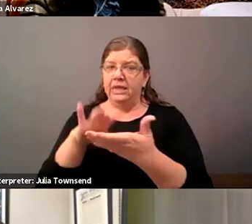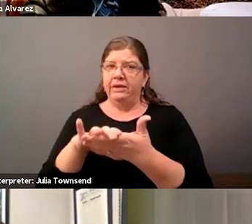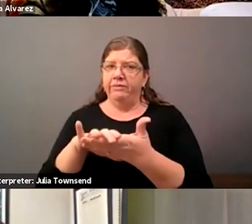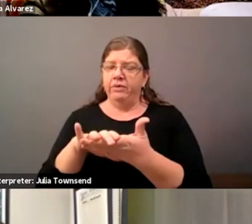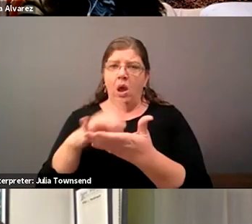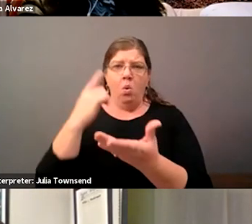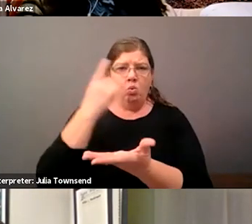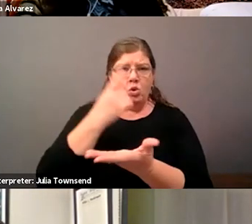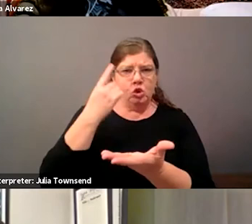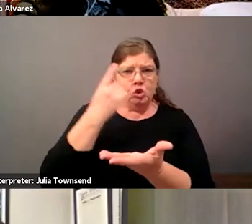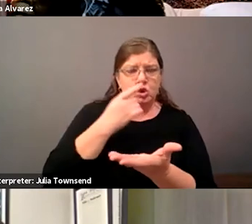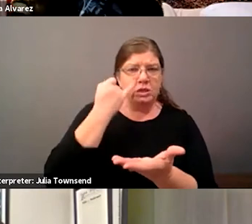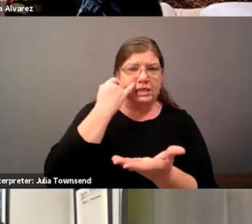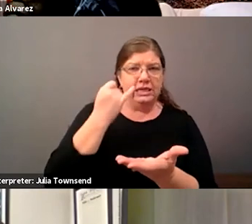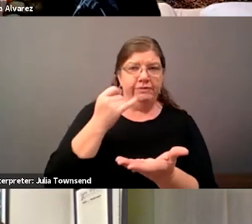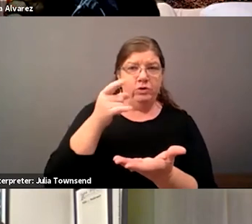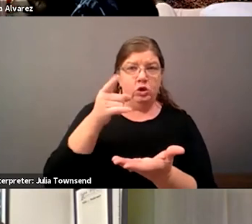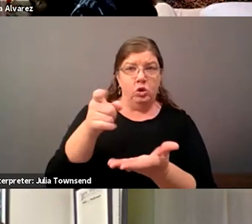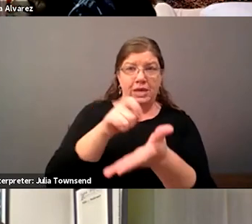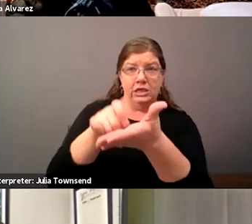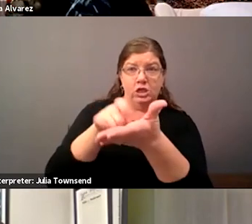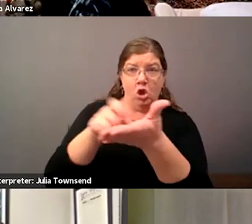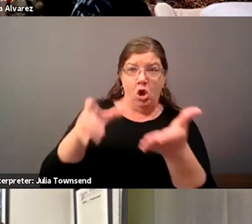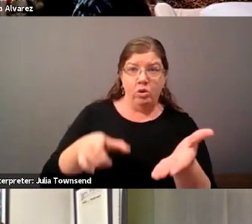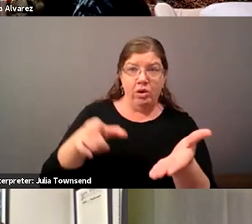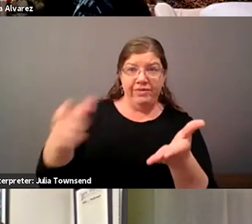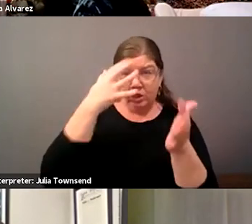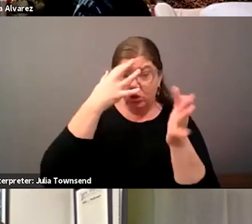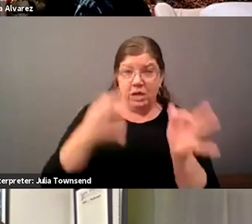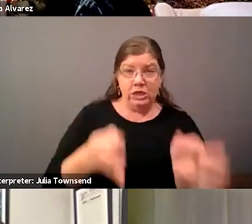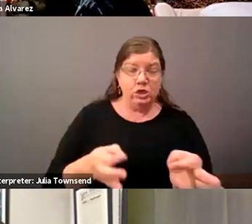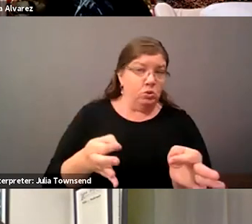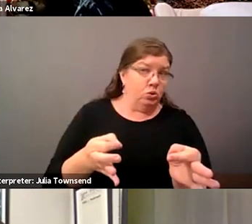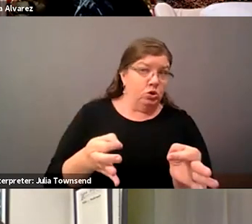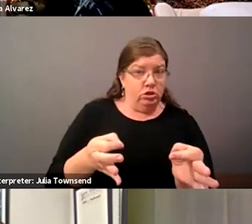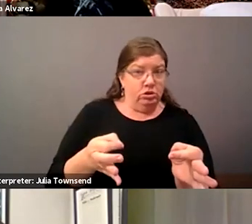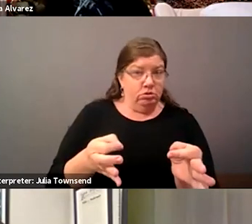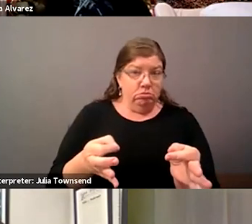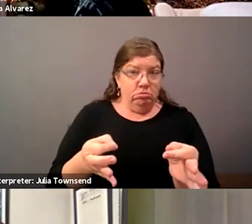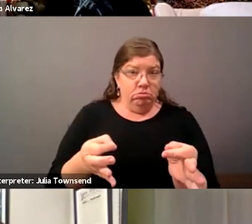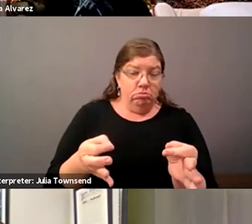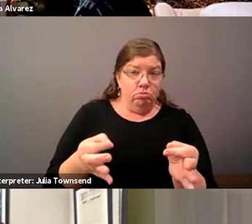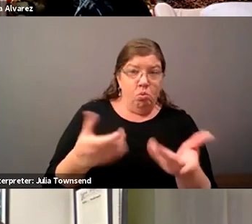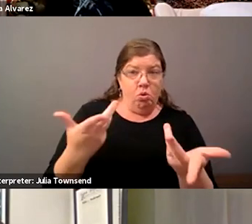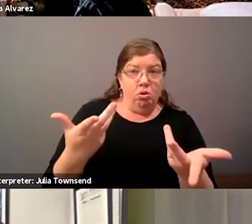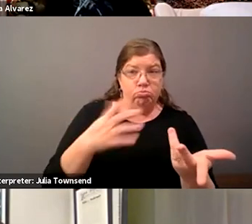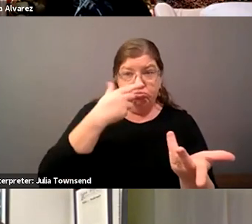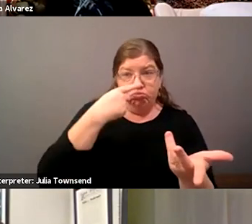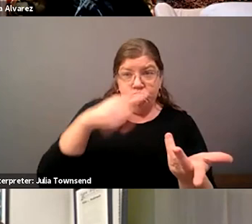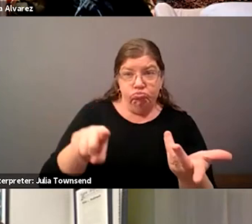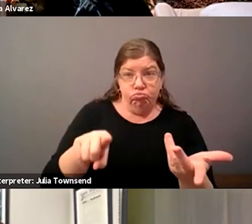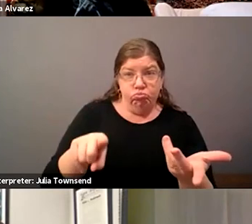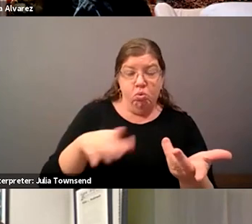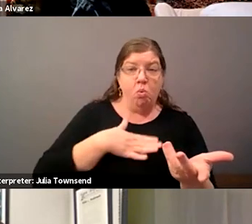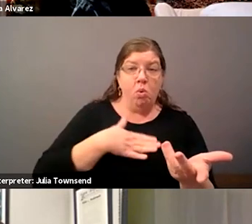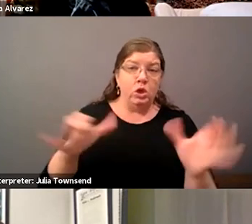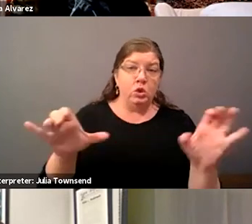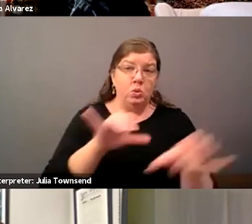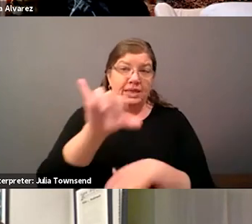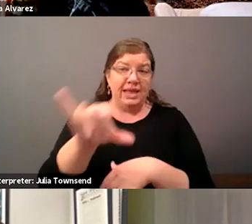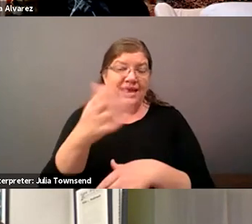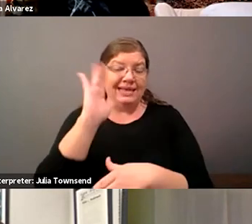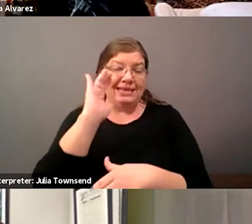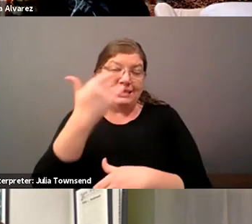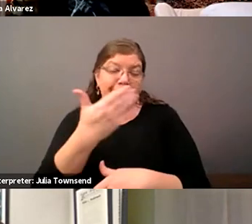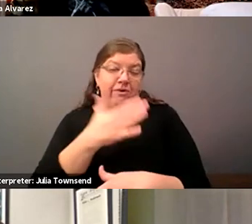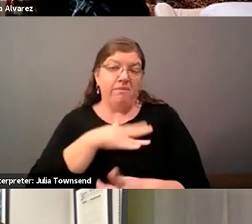wondered if you as the author of this resolution were um open to doing so it seemed it's important to do from